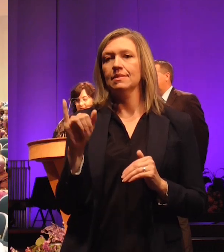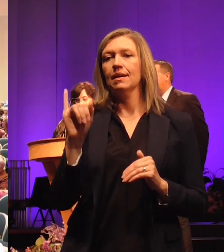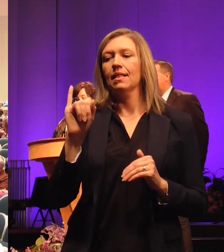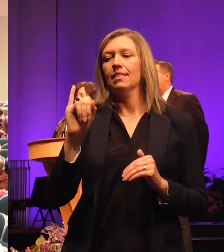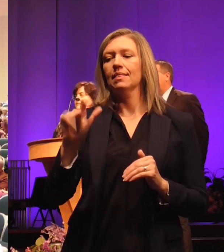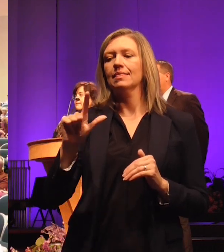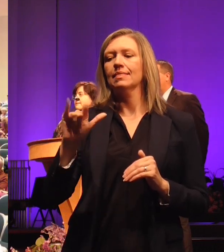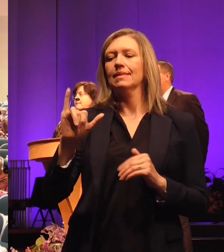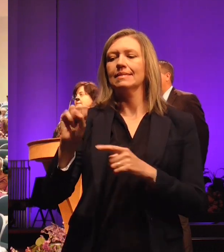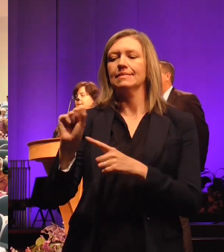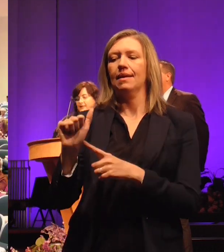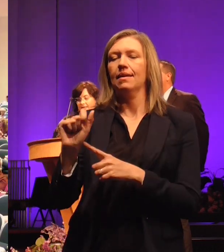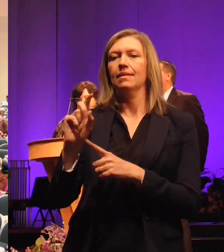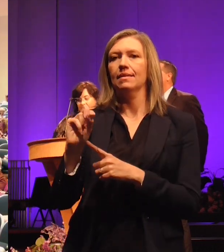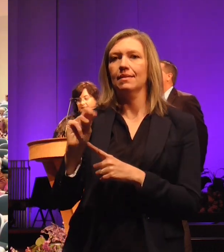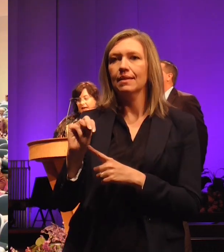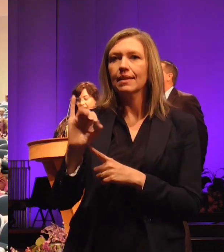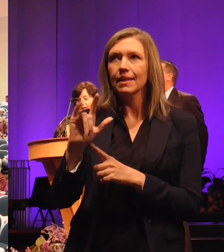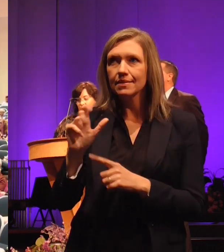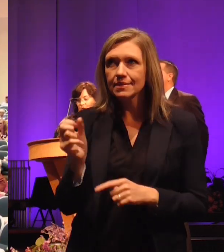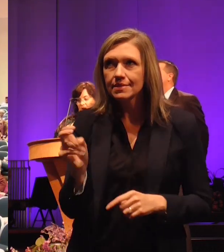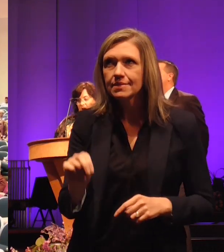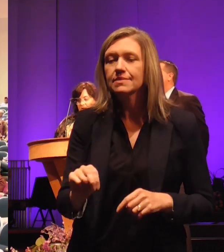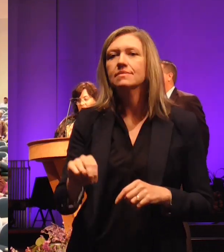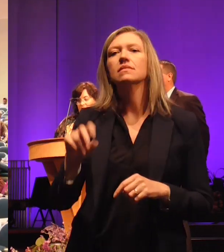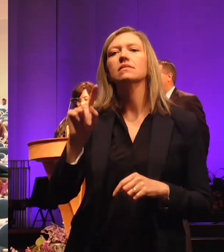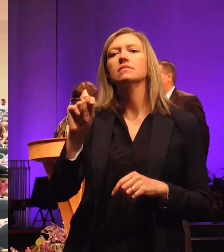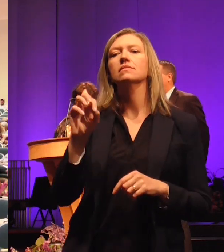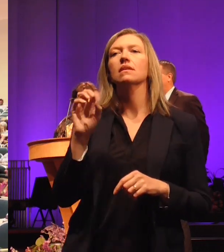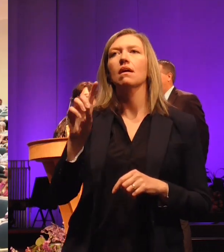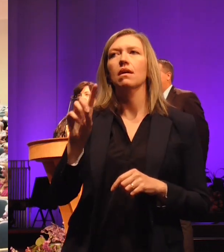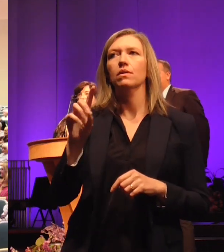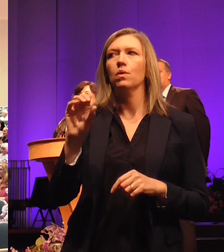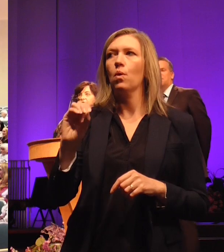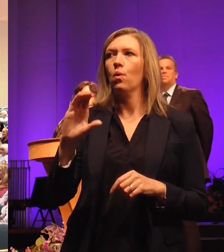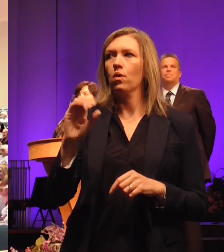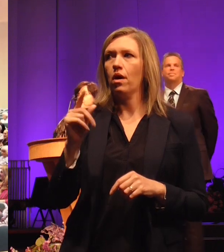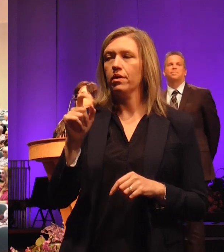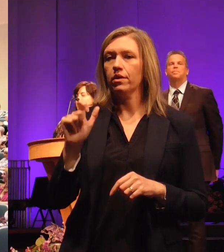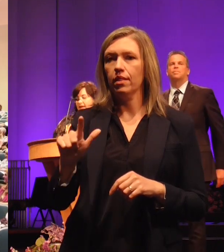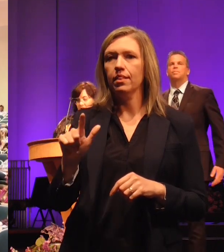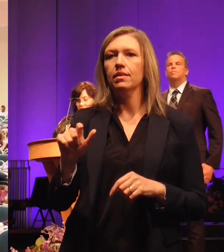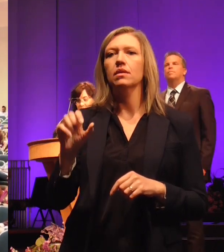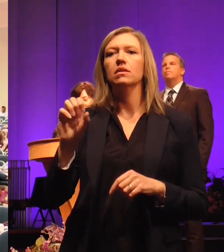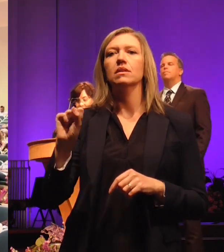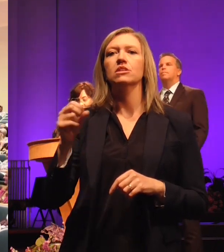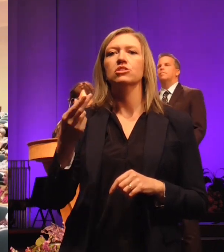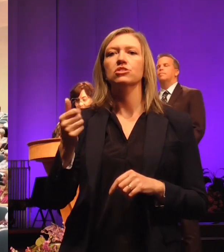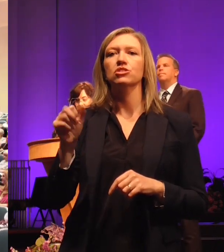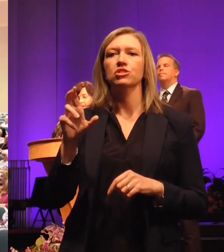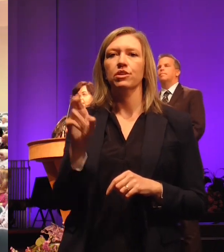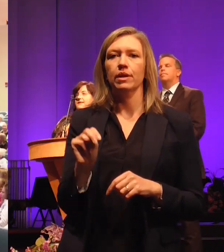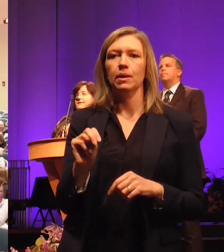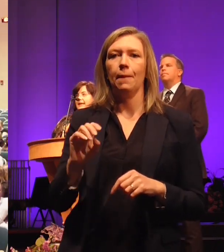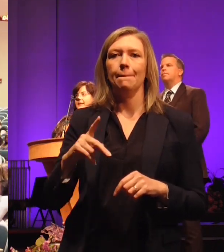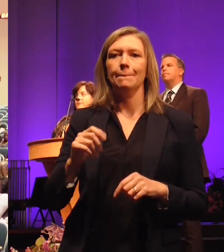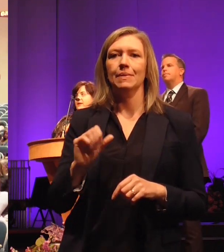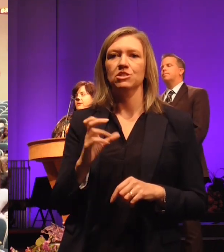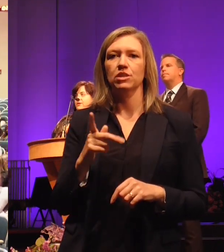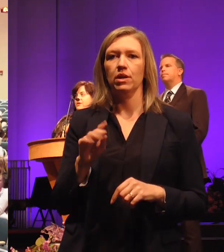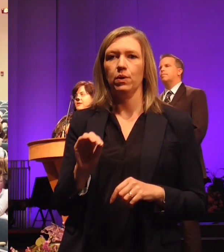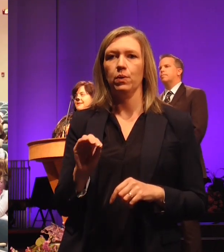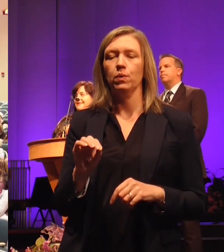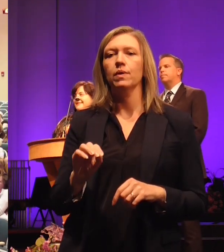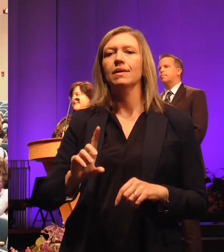Lisa Nilsson, Todd O'Connell, Sharon Pacheco,